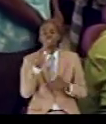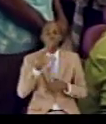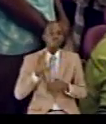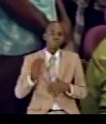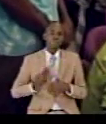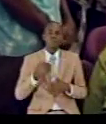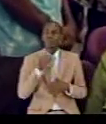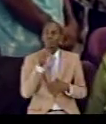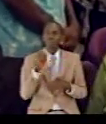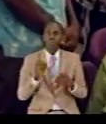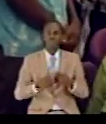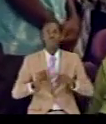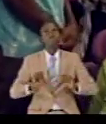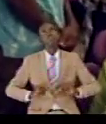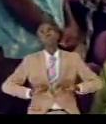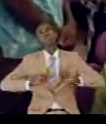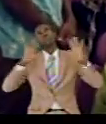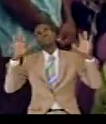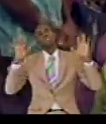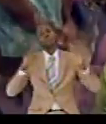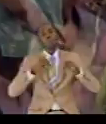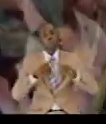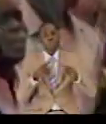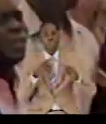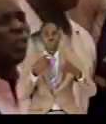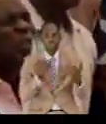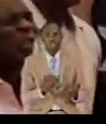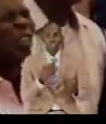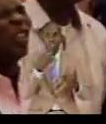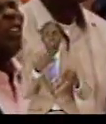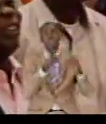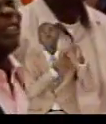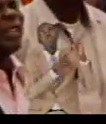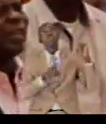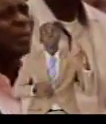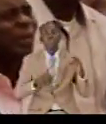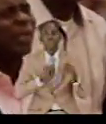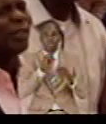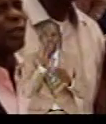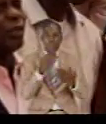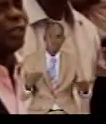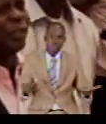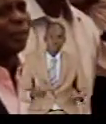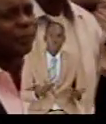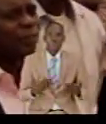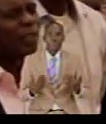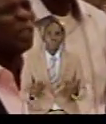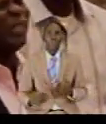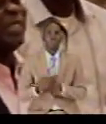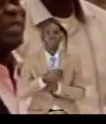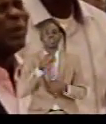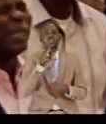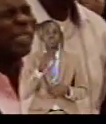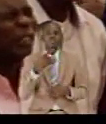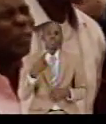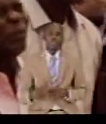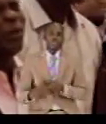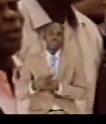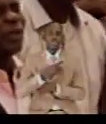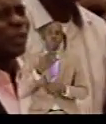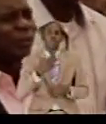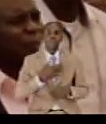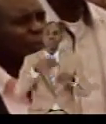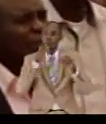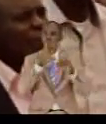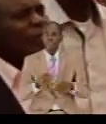up. And say, Lord, I'm here today. Today is the day of my blessing. Today